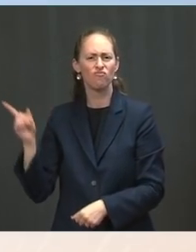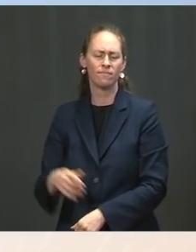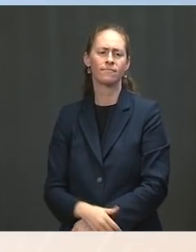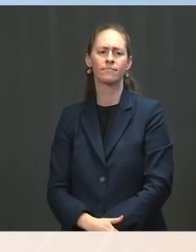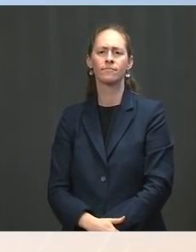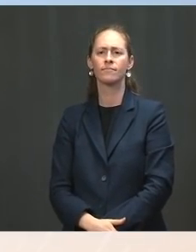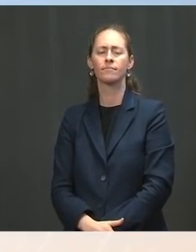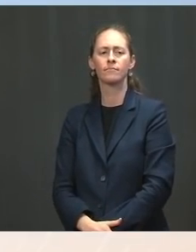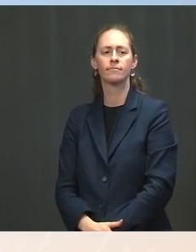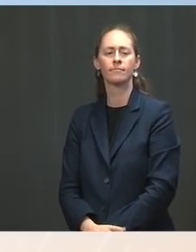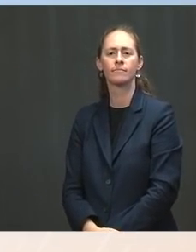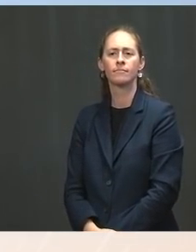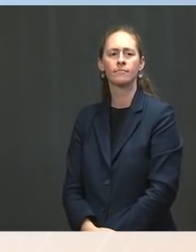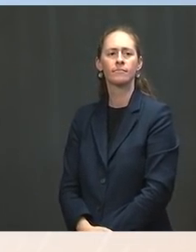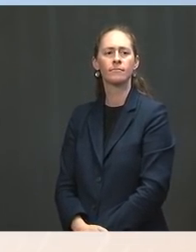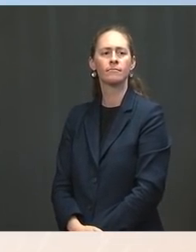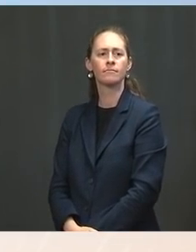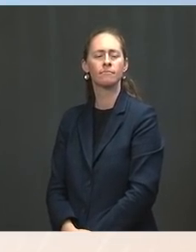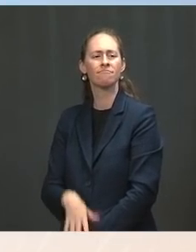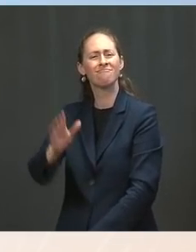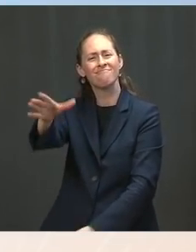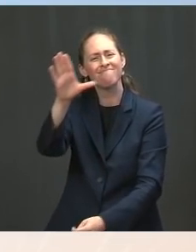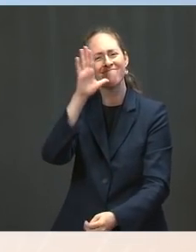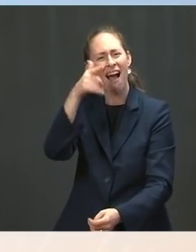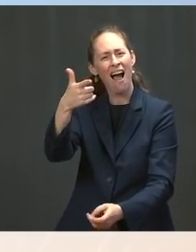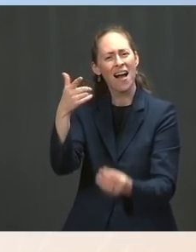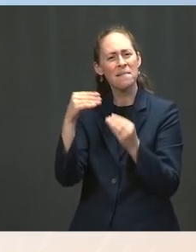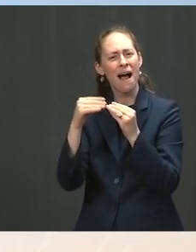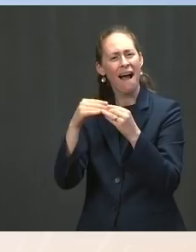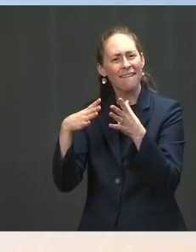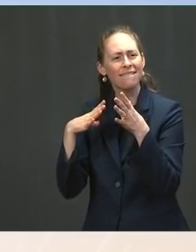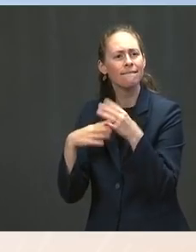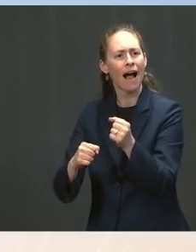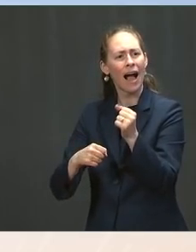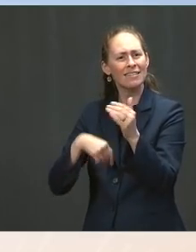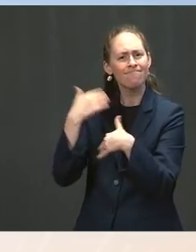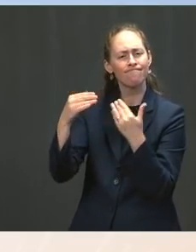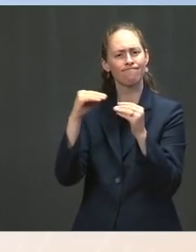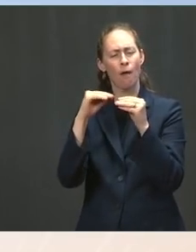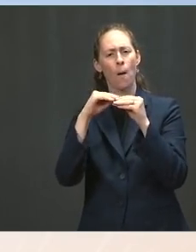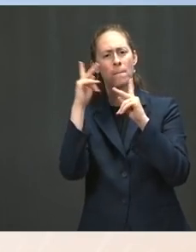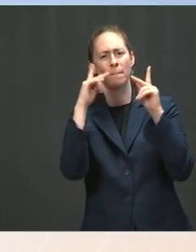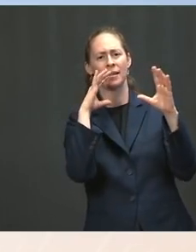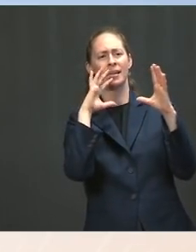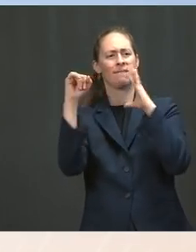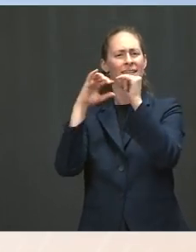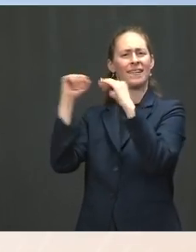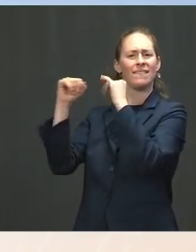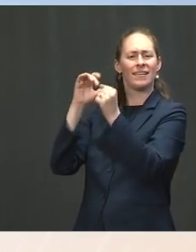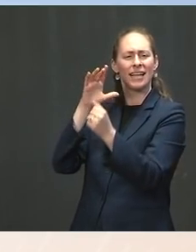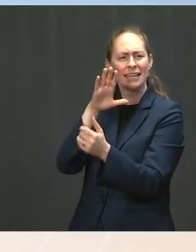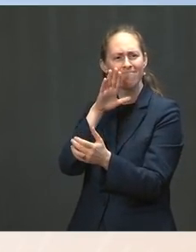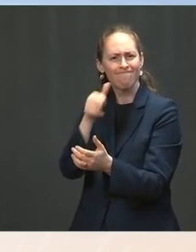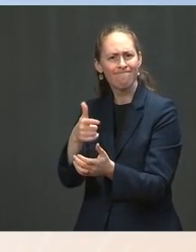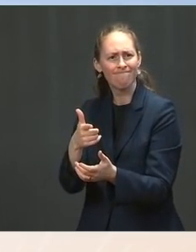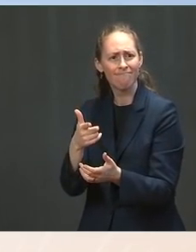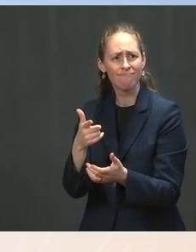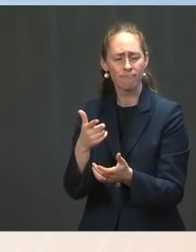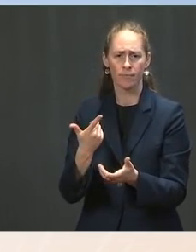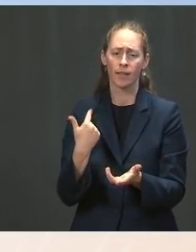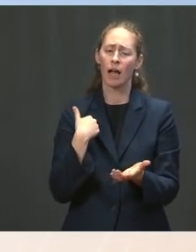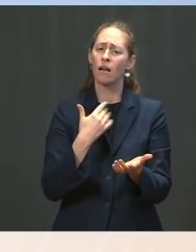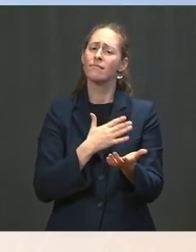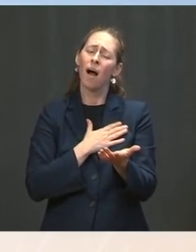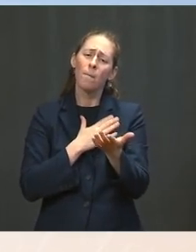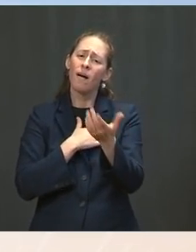quicker to evacuate more Afghan civilians who work in the United States? So again, I'm very glad you asked that question. So